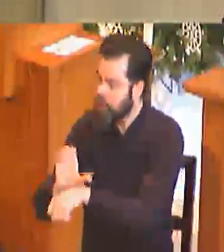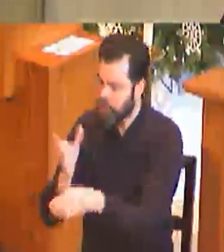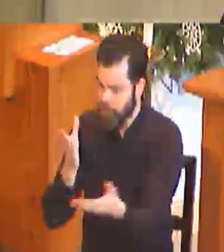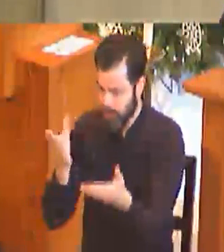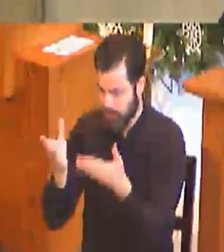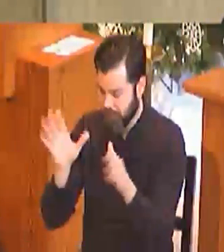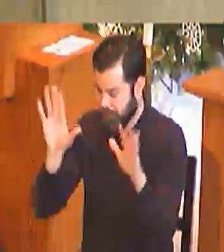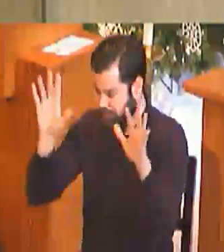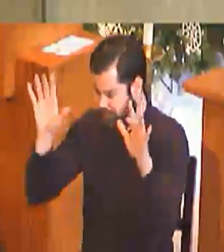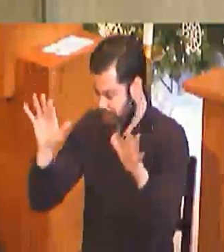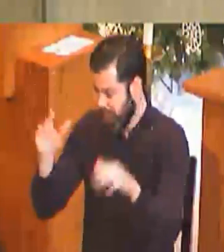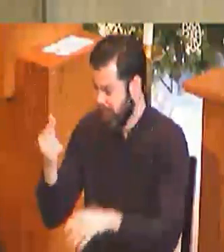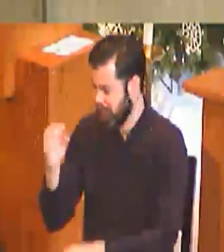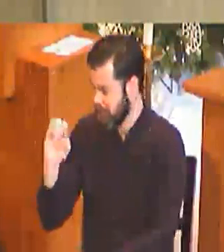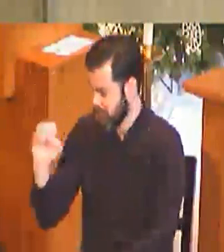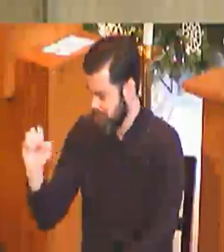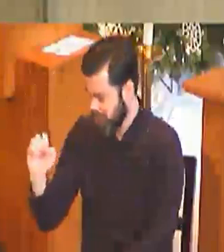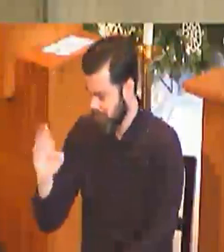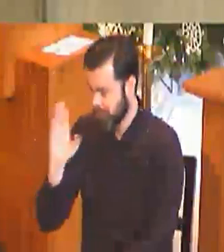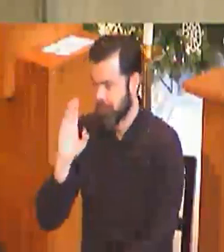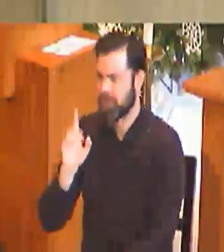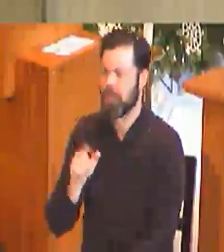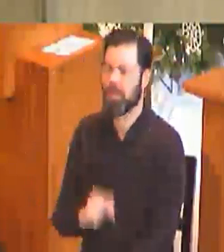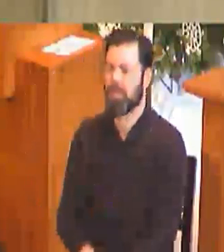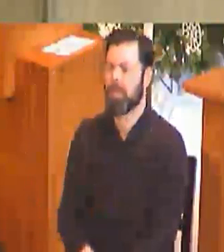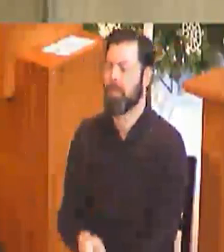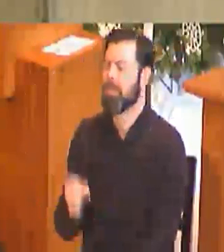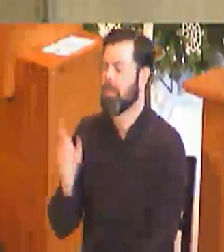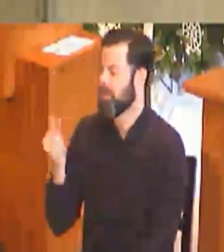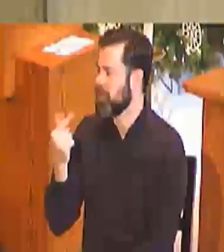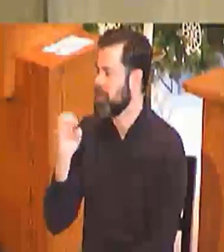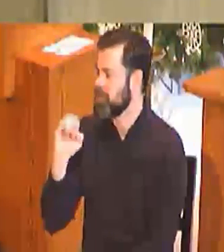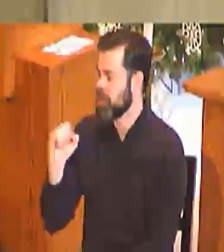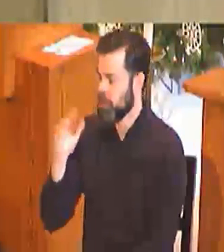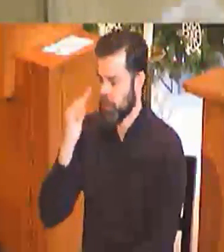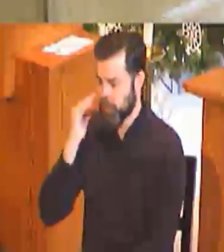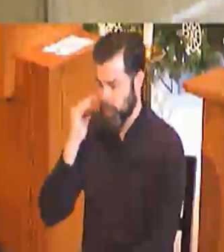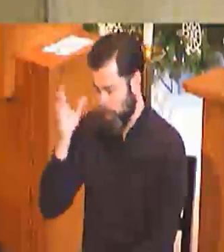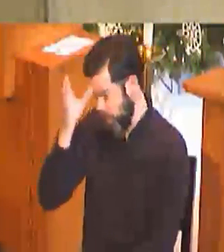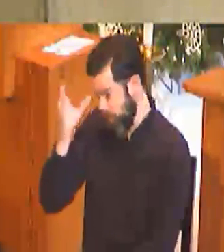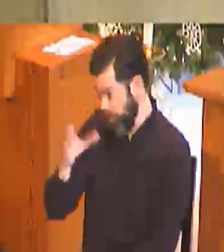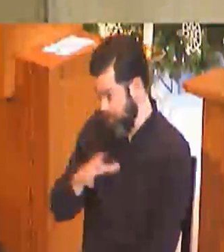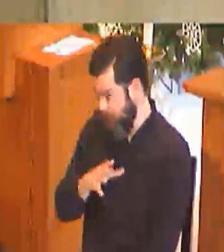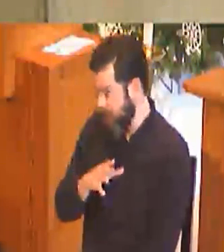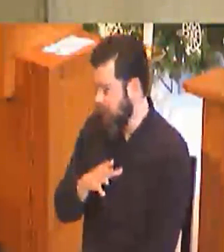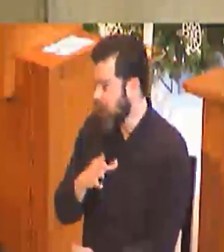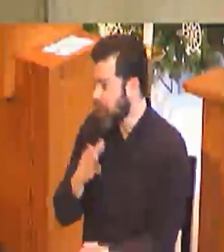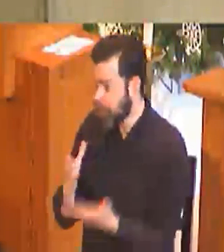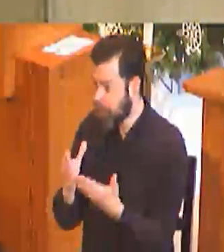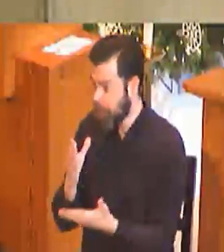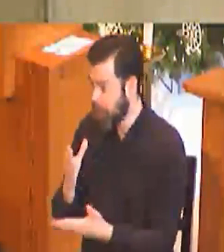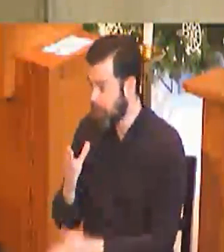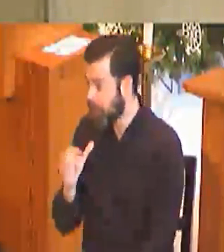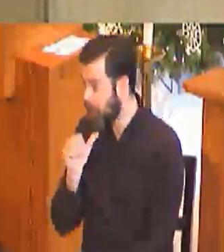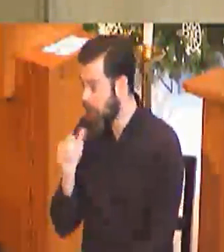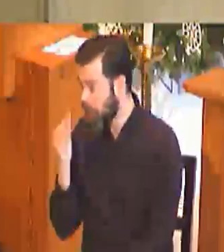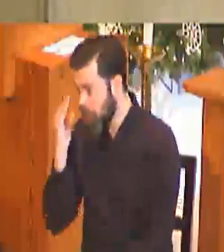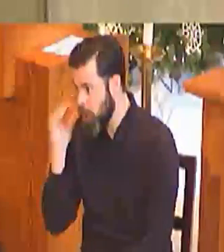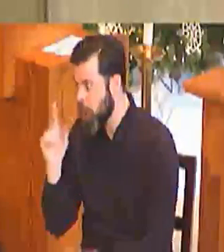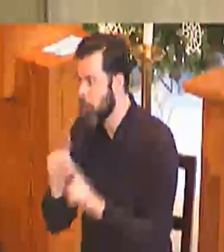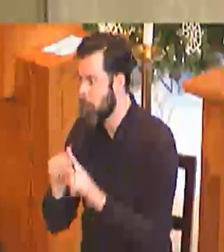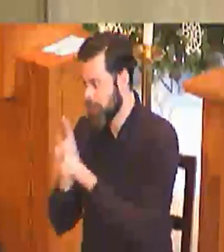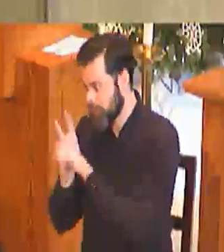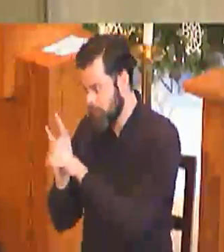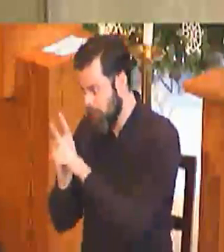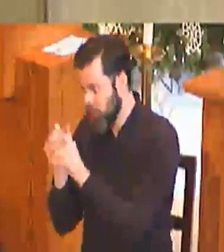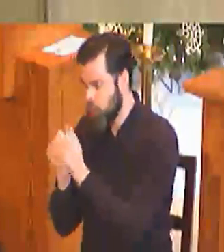we know Gio will do amazing things in ministry. And for those of you who may not know who Gio is, he's been mentoring with